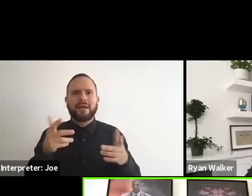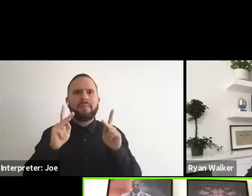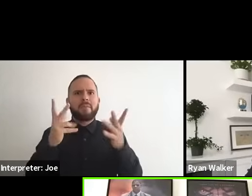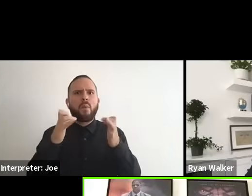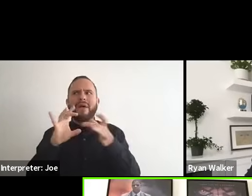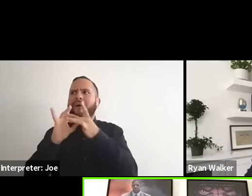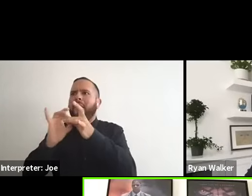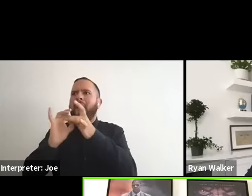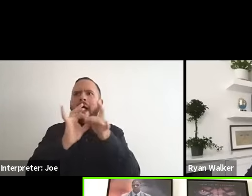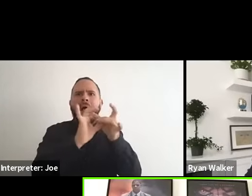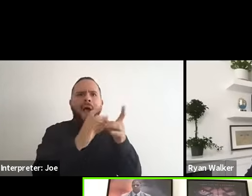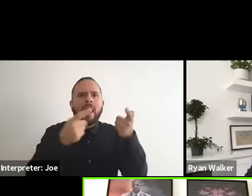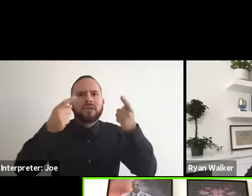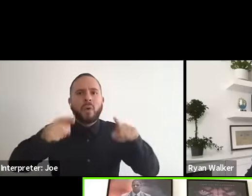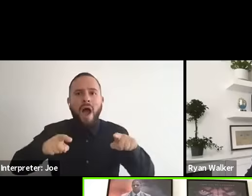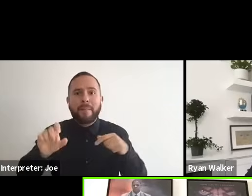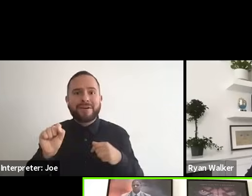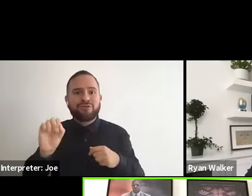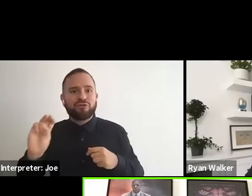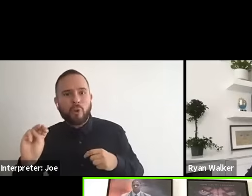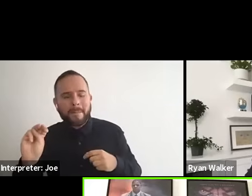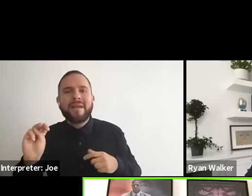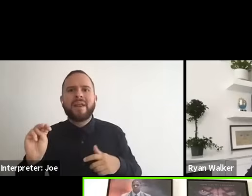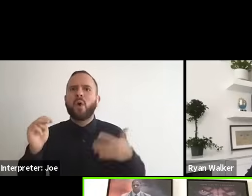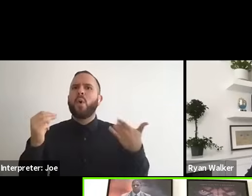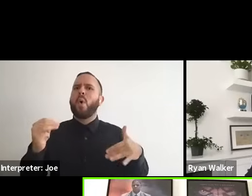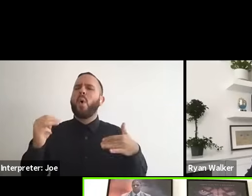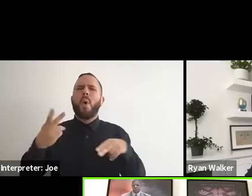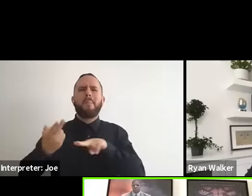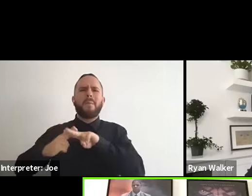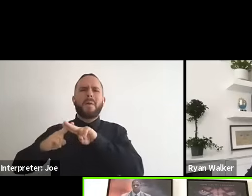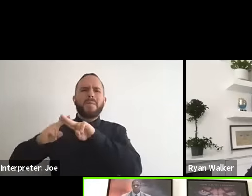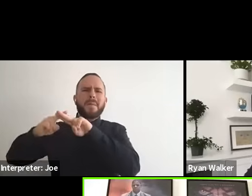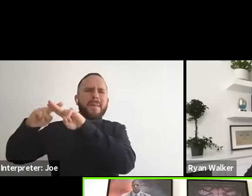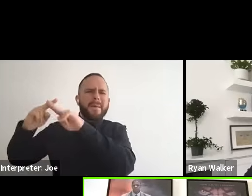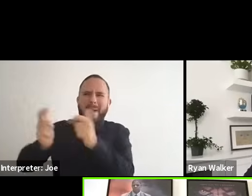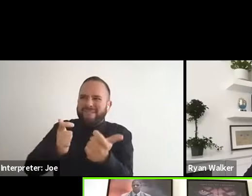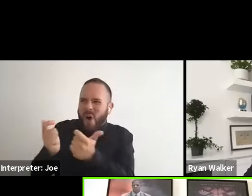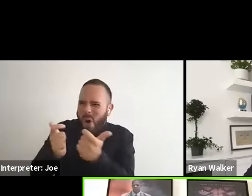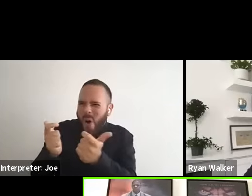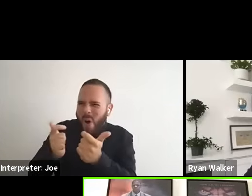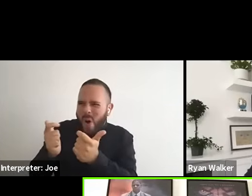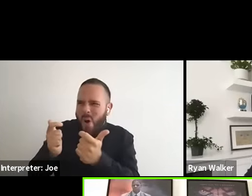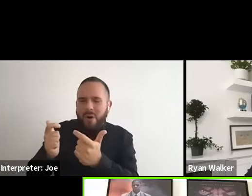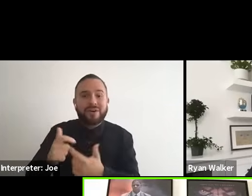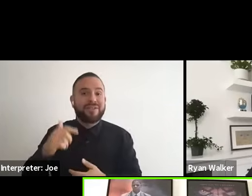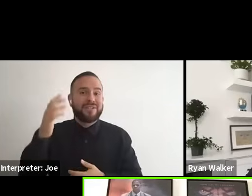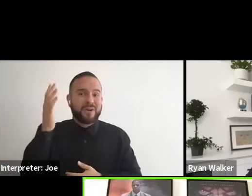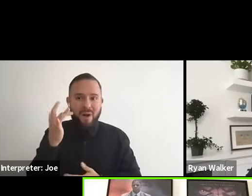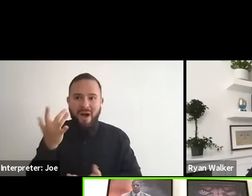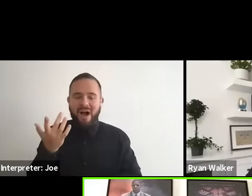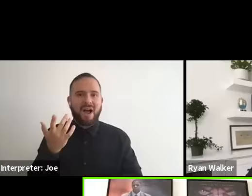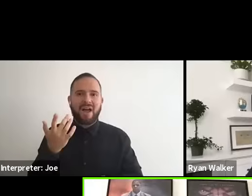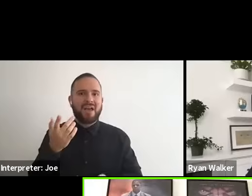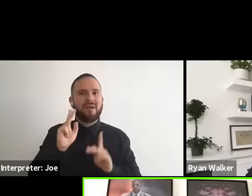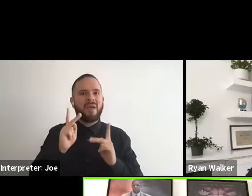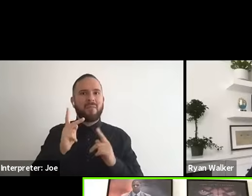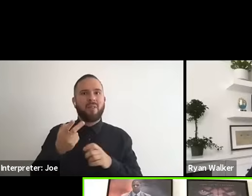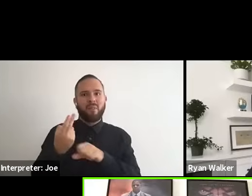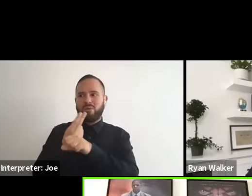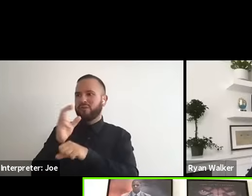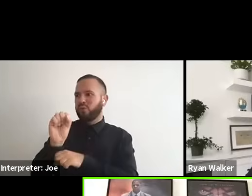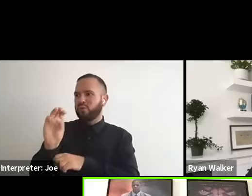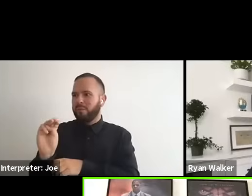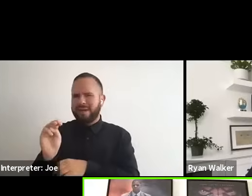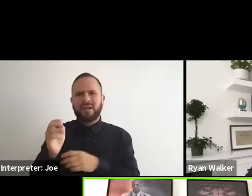those in social media were getting that much more views, because people were going to social media, part of a self-soothing thing, part of the connecting with the